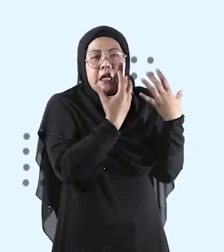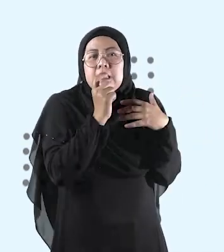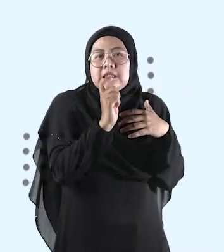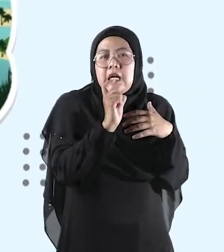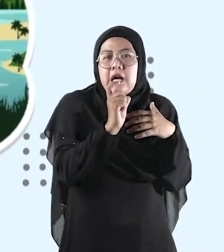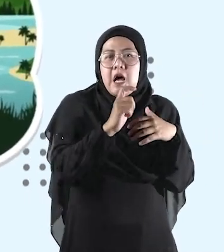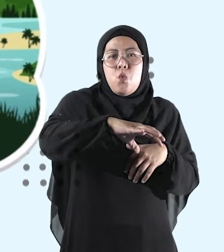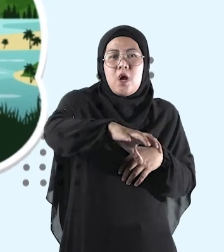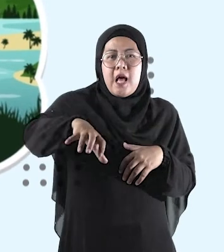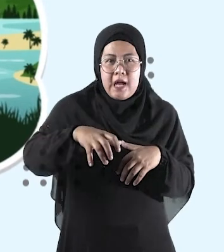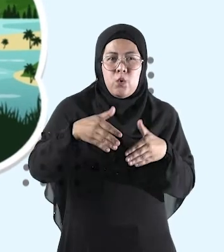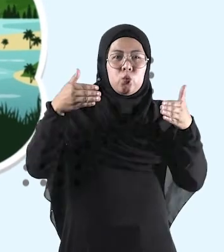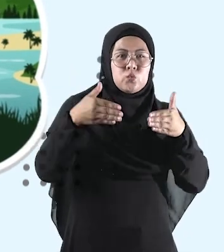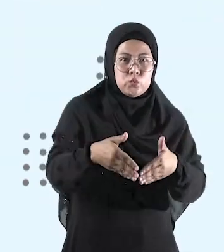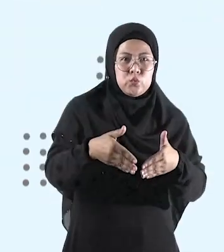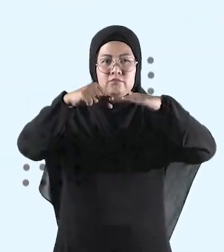area.